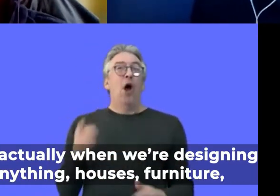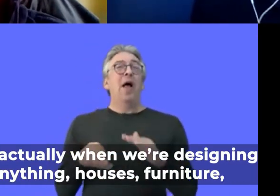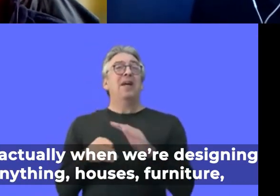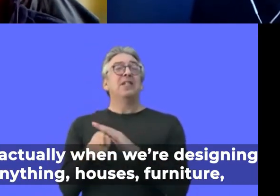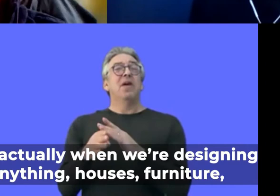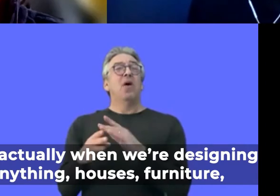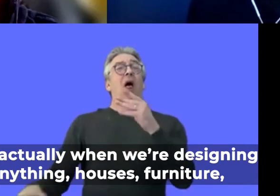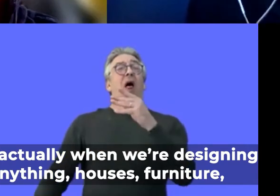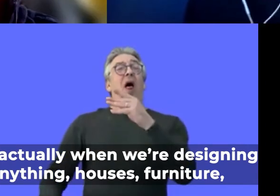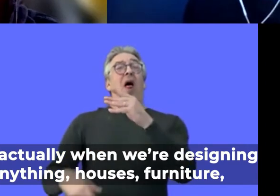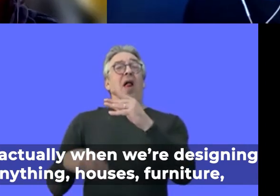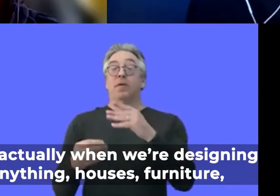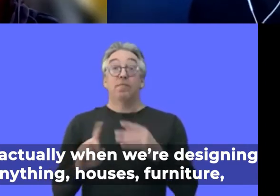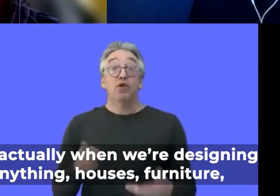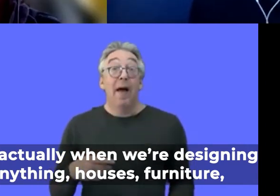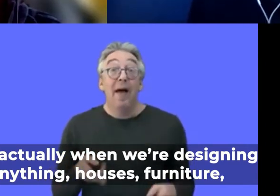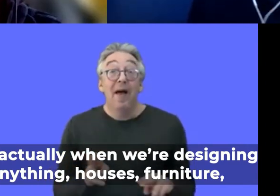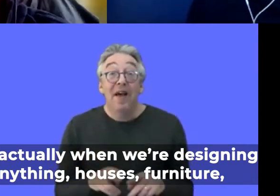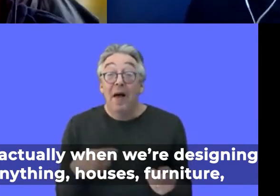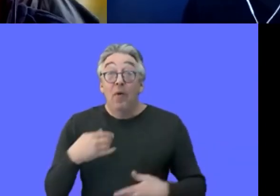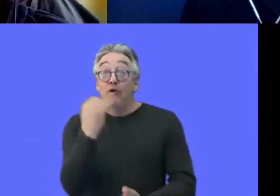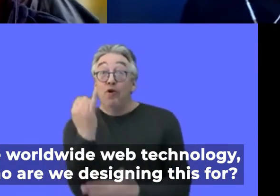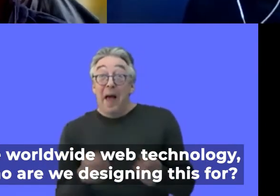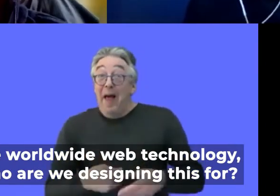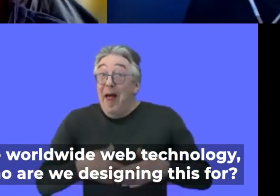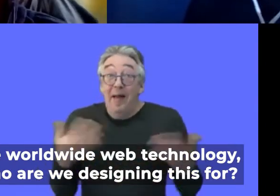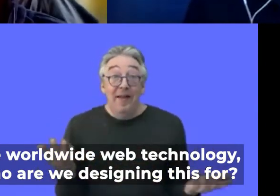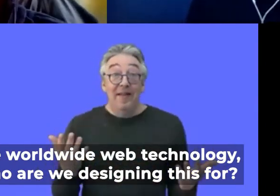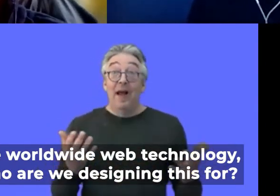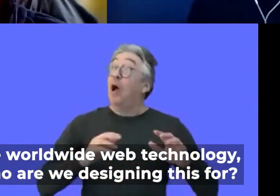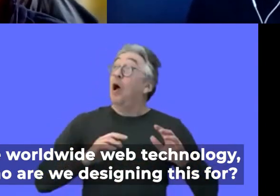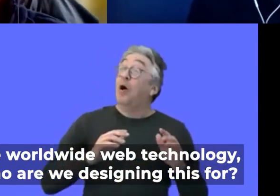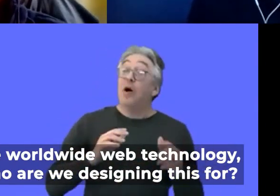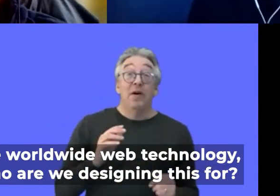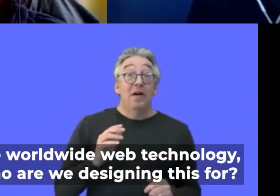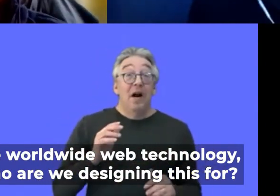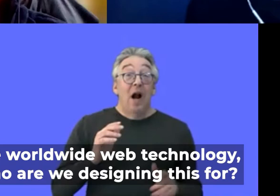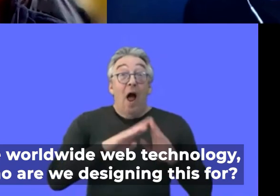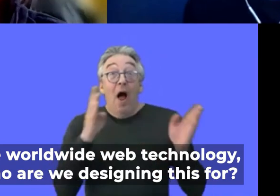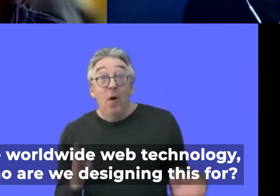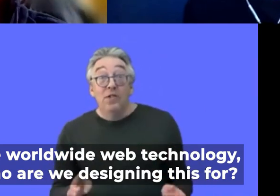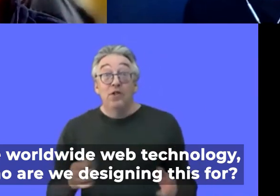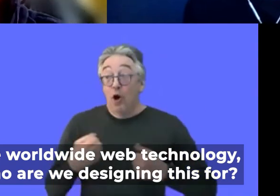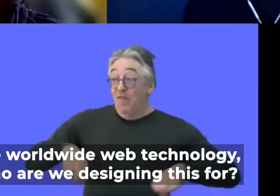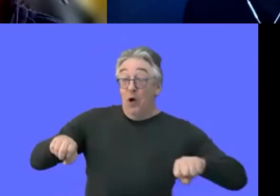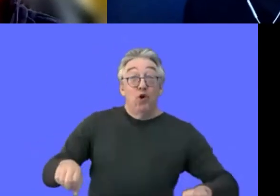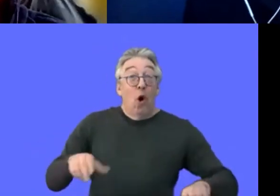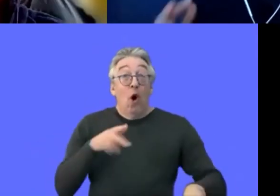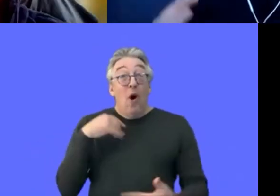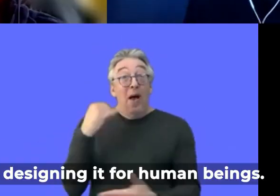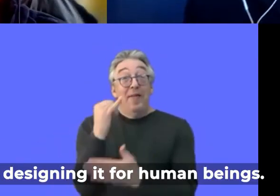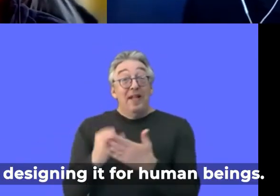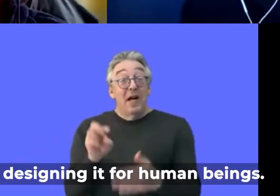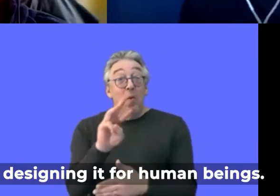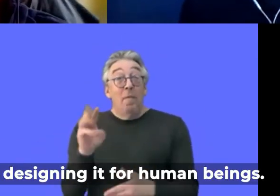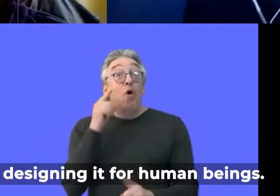actually, when we're designing anything, houses, furniture, the World Wide Web, technology, who are we designing this for? Like,